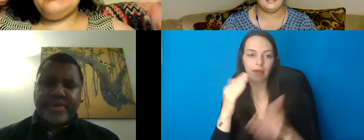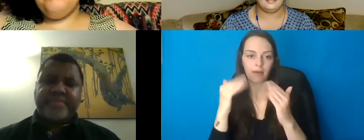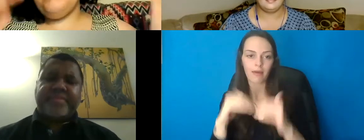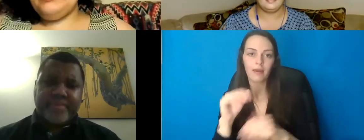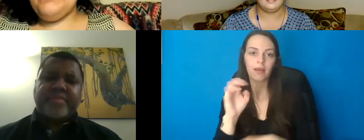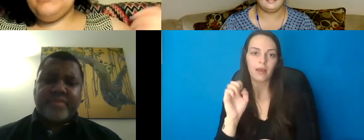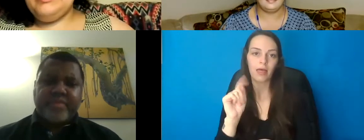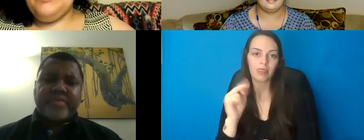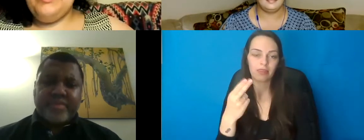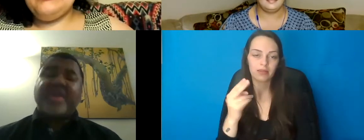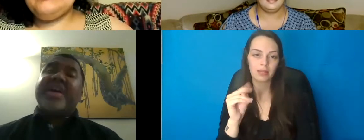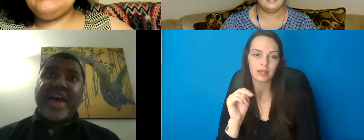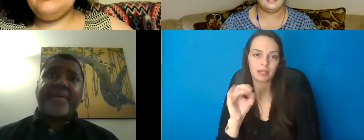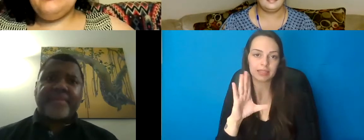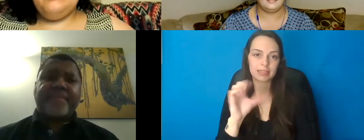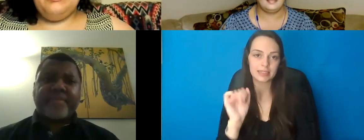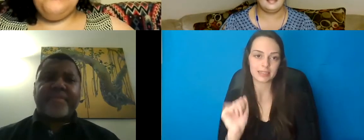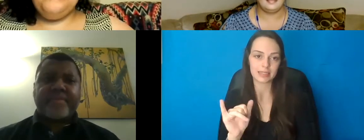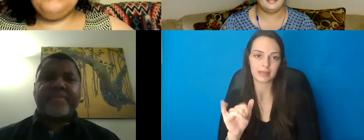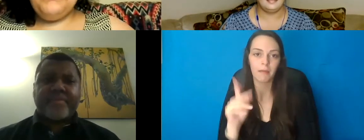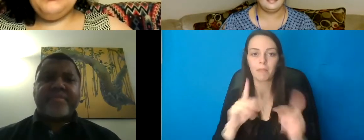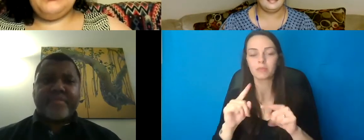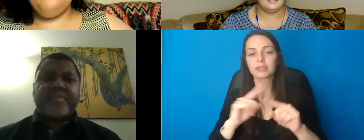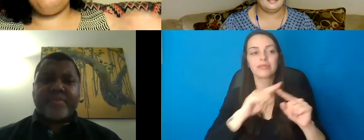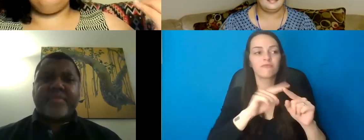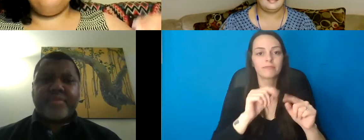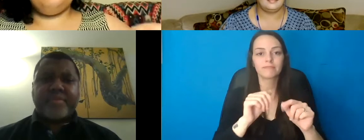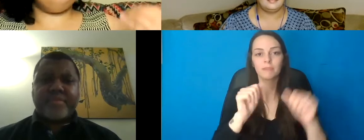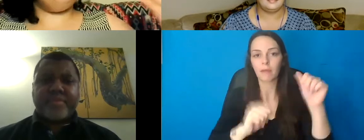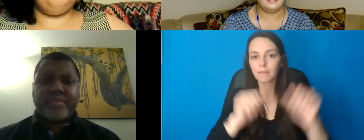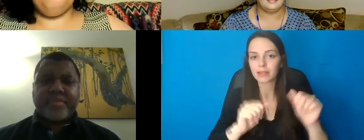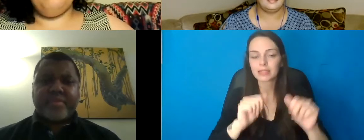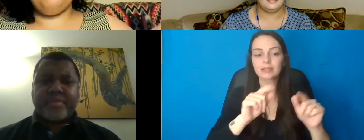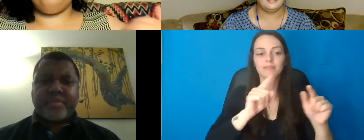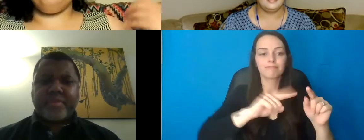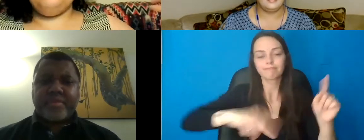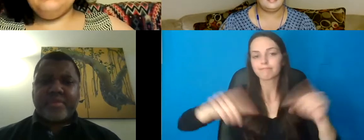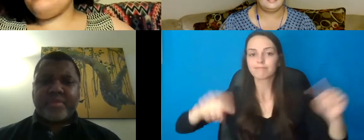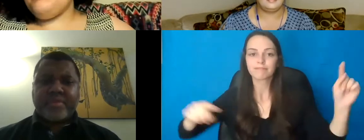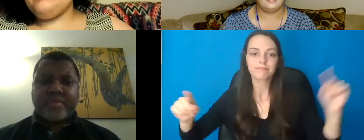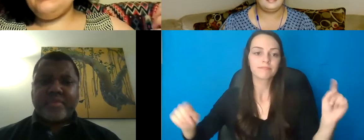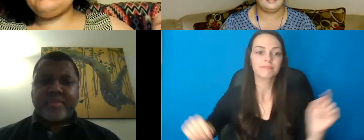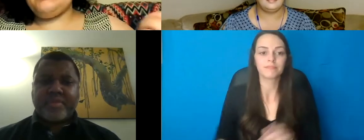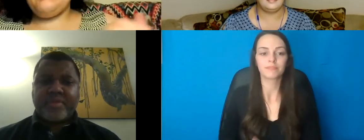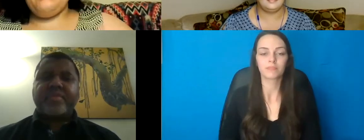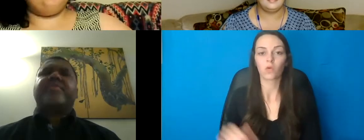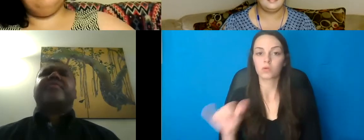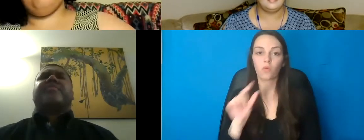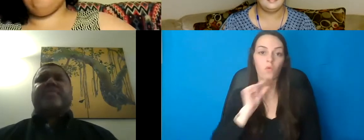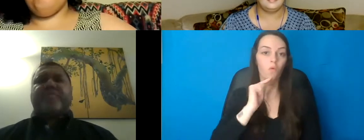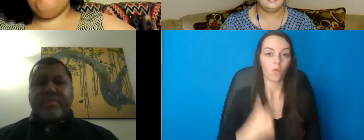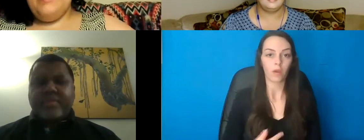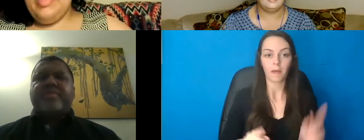and like people with different ability outlines, and how predominantly like queer people of color with disabilities have